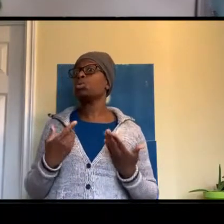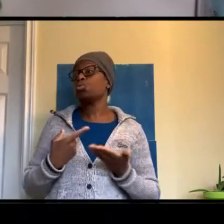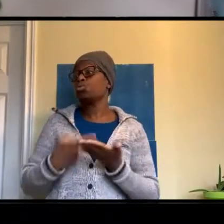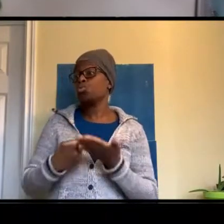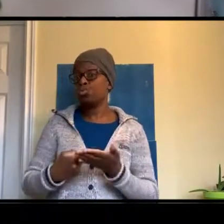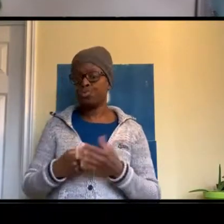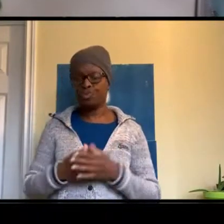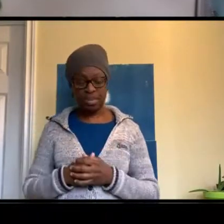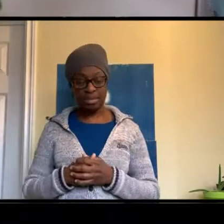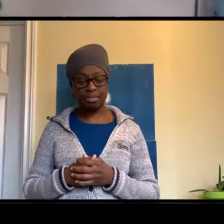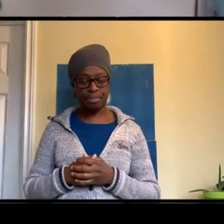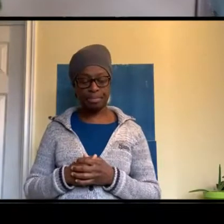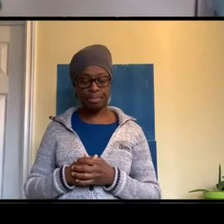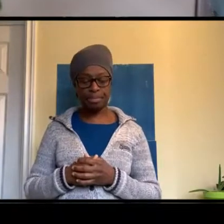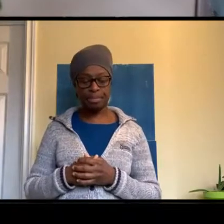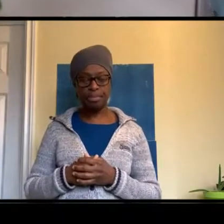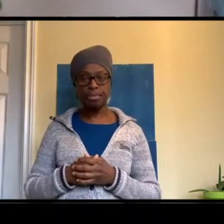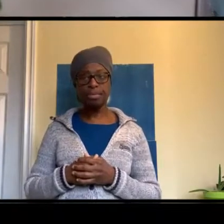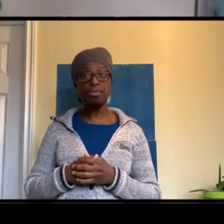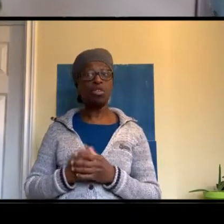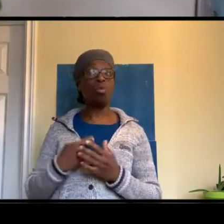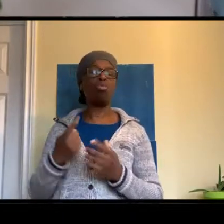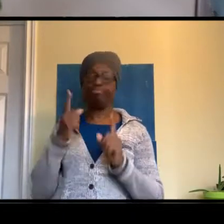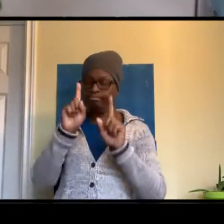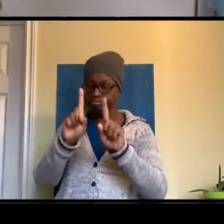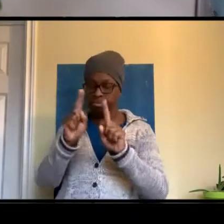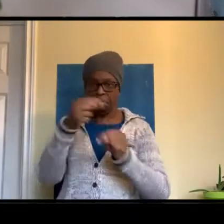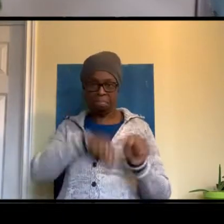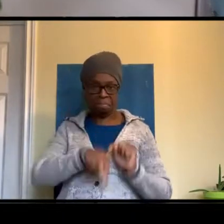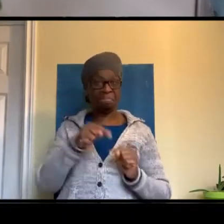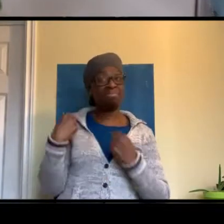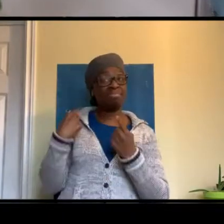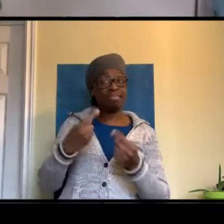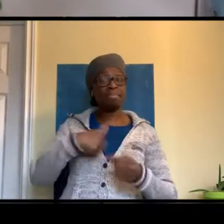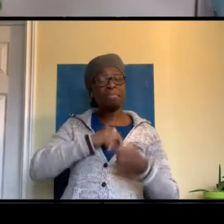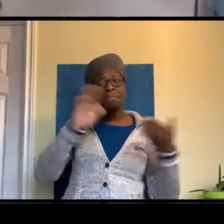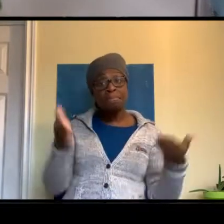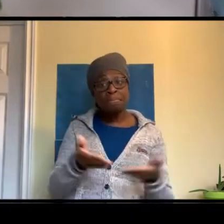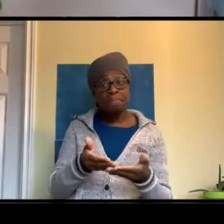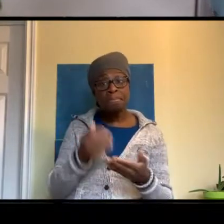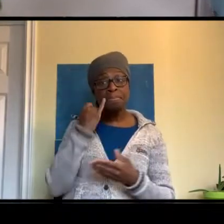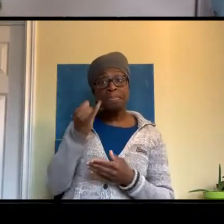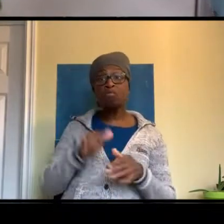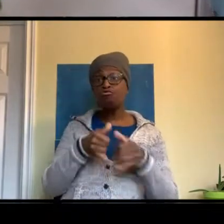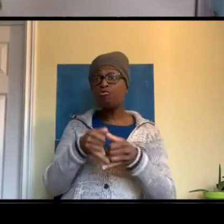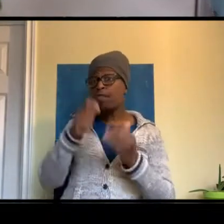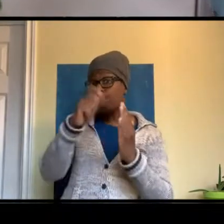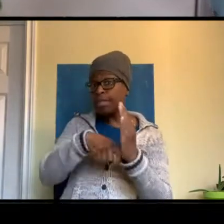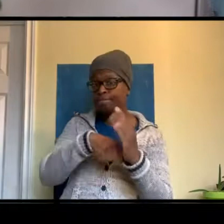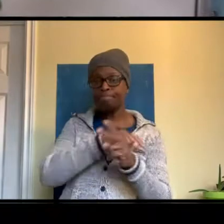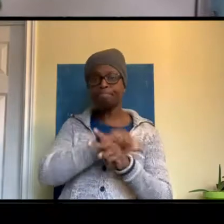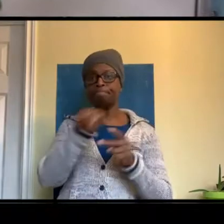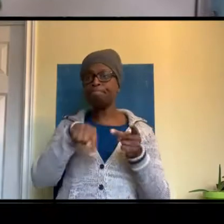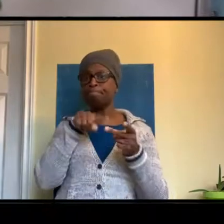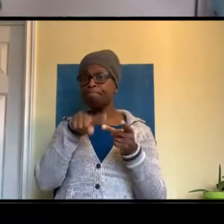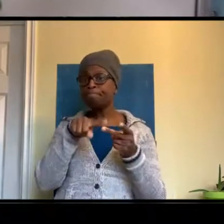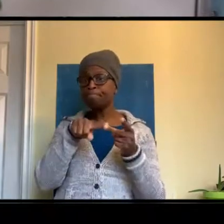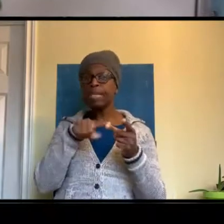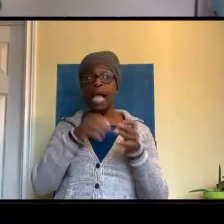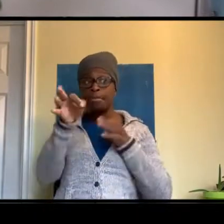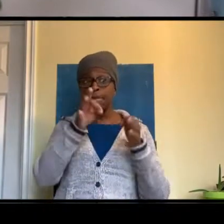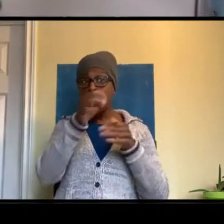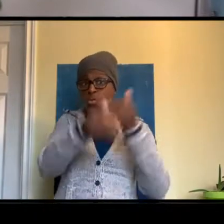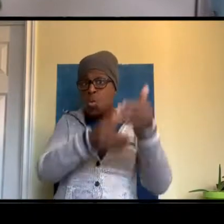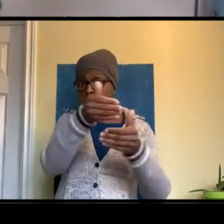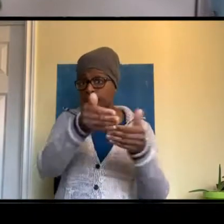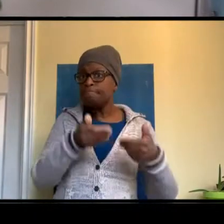go into, okay, it's time to write. So we're going to look at some specific funding streams today.